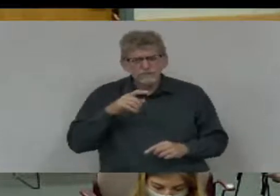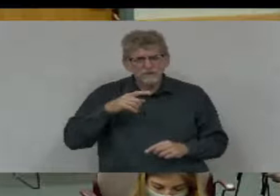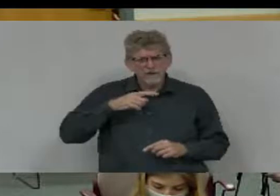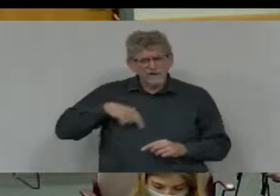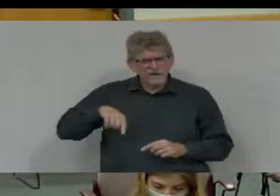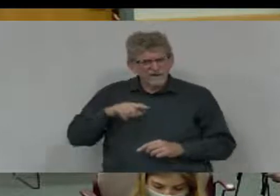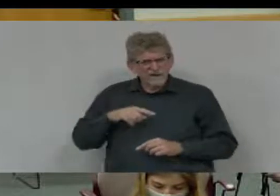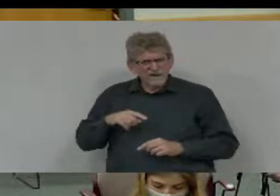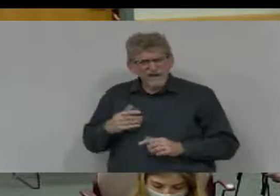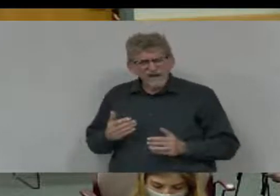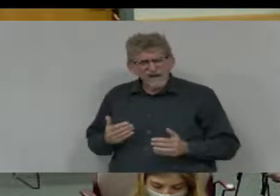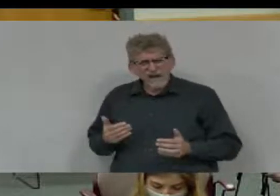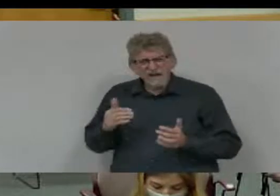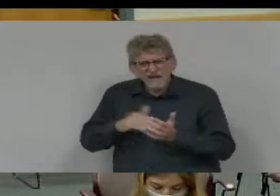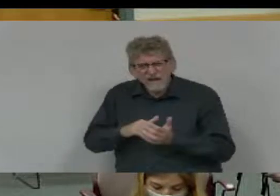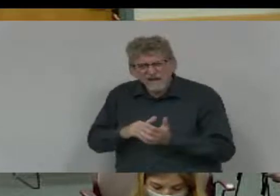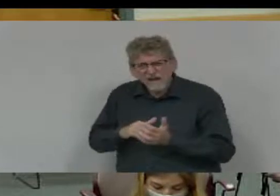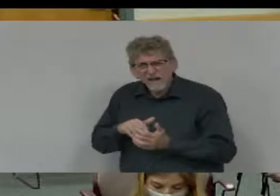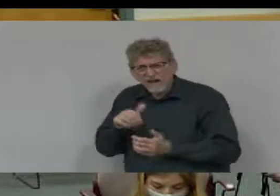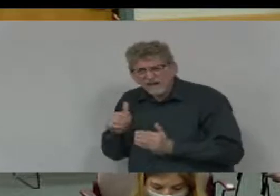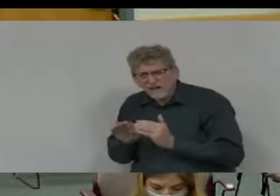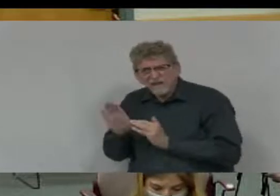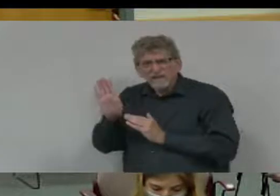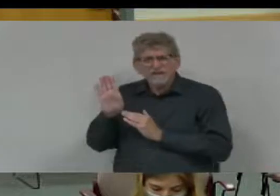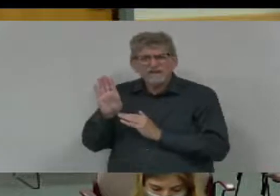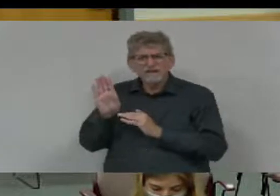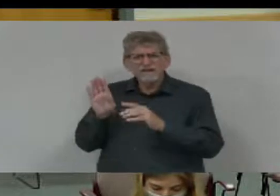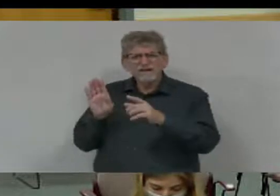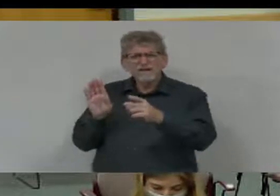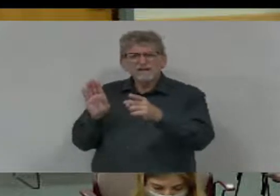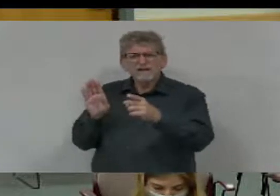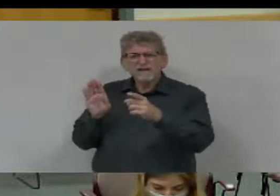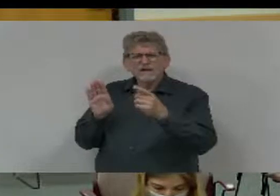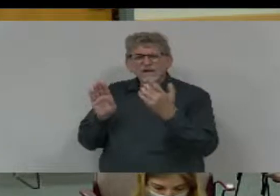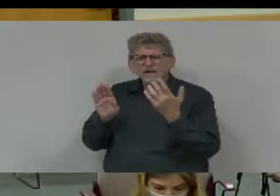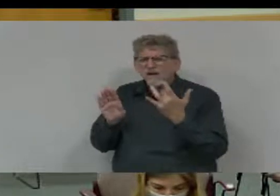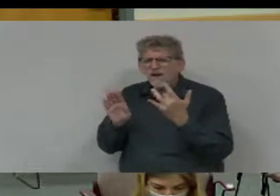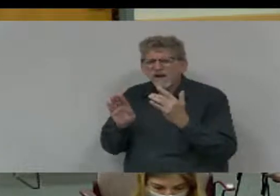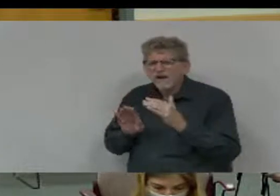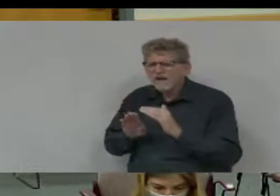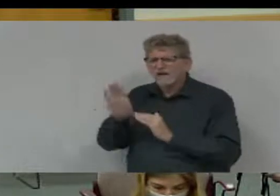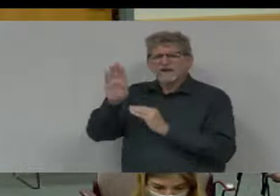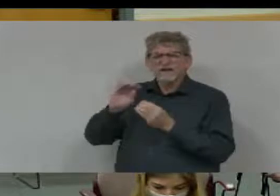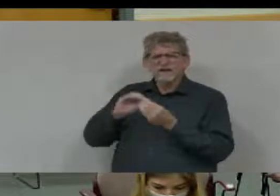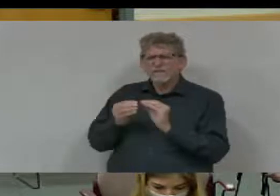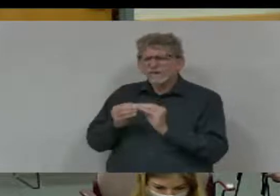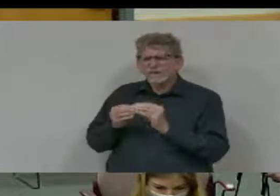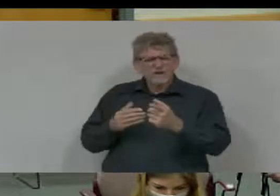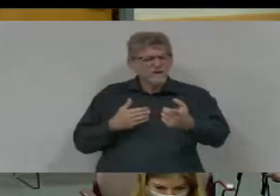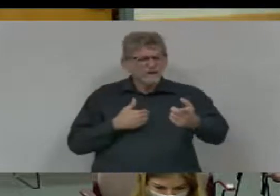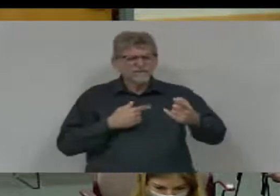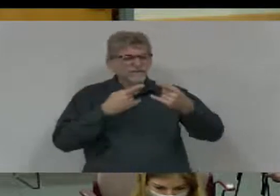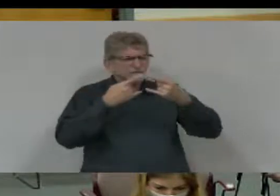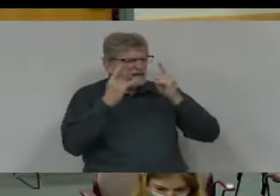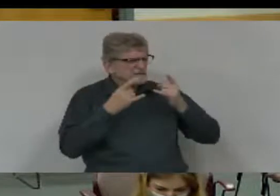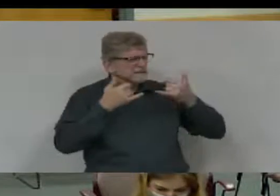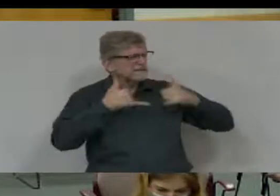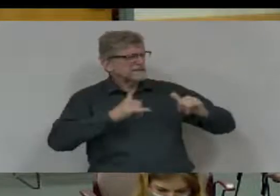does it mean that we're seeing these increasing numbers with the mask mandate, I guess, still in place, the numbers that we kind of already are seeing?